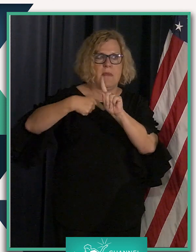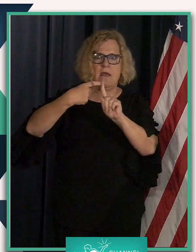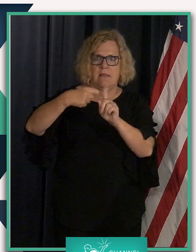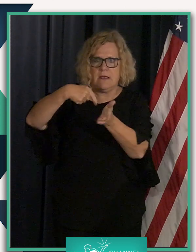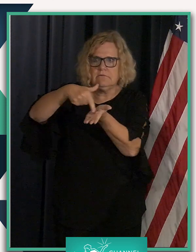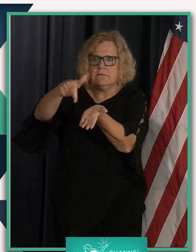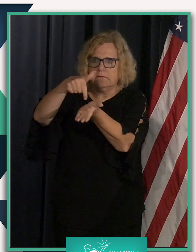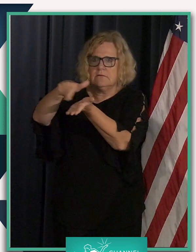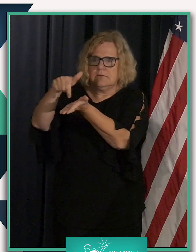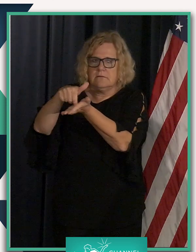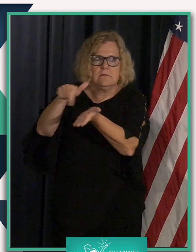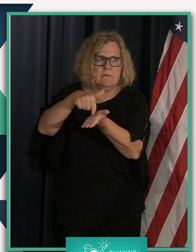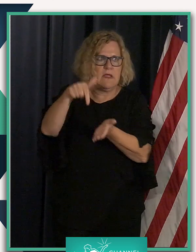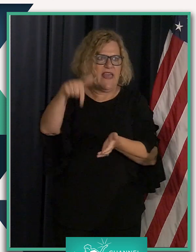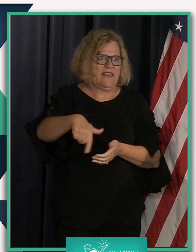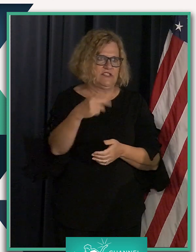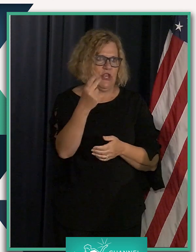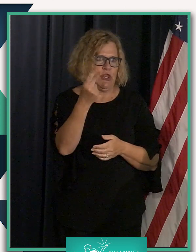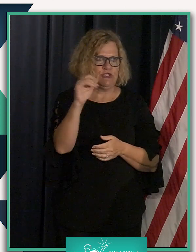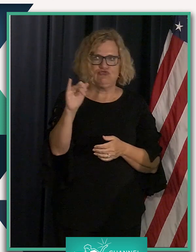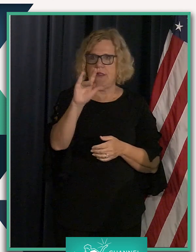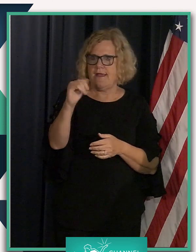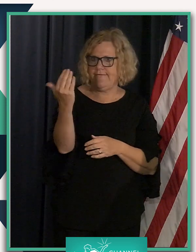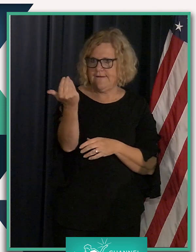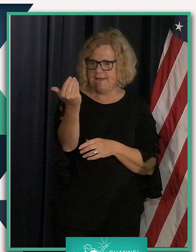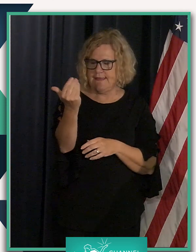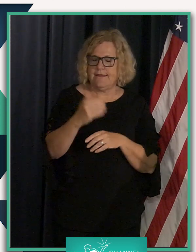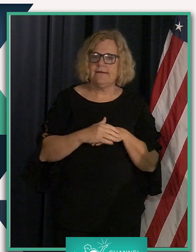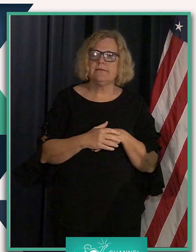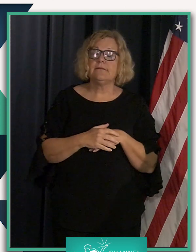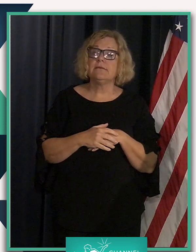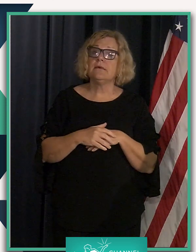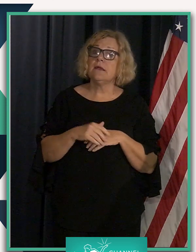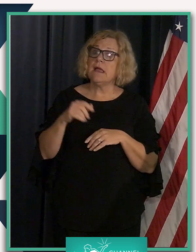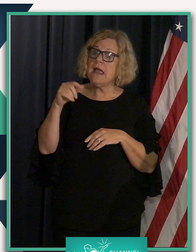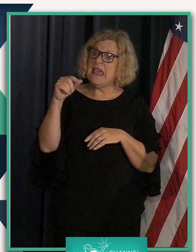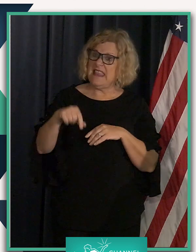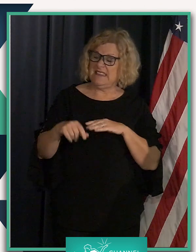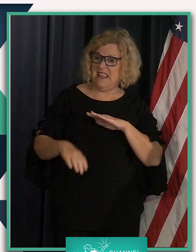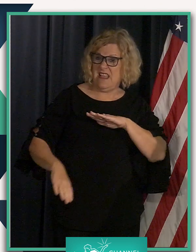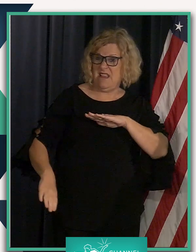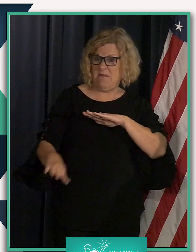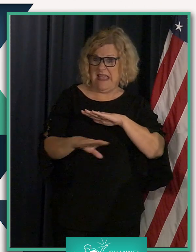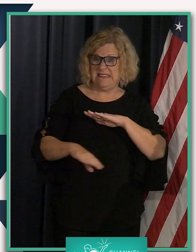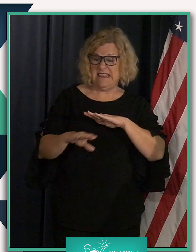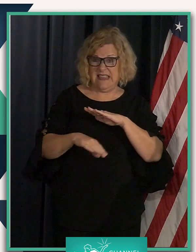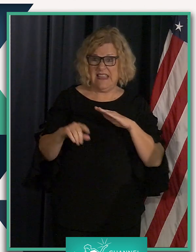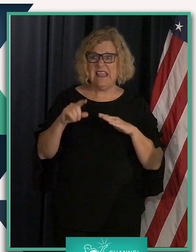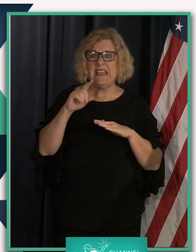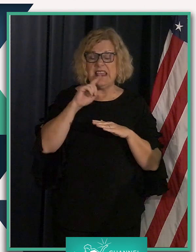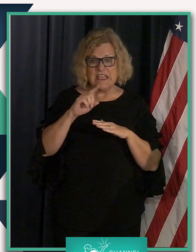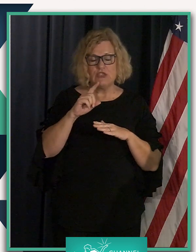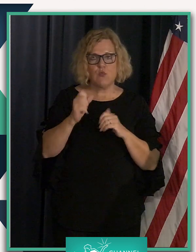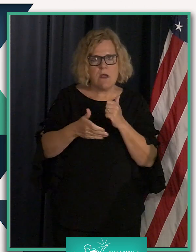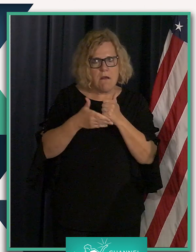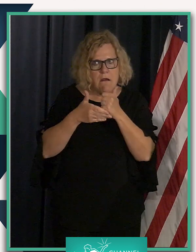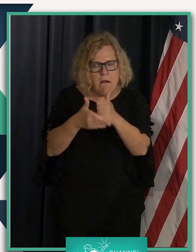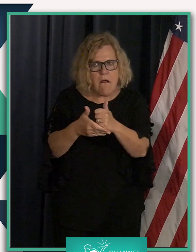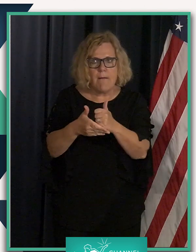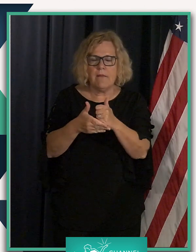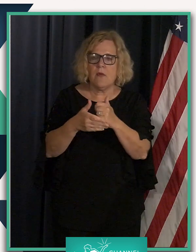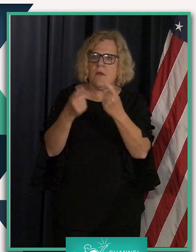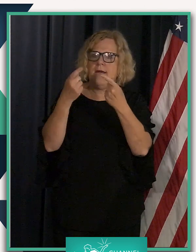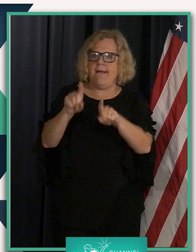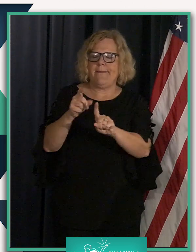payments this Thursday, July 15th. This basically is to offset the damage